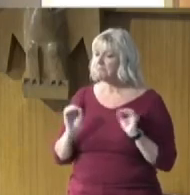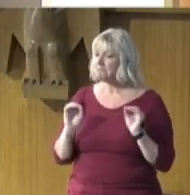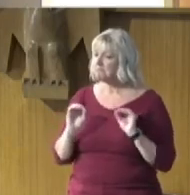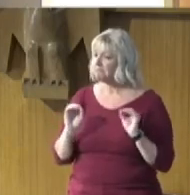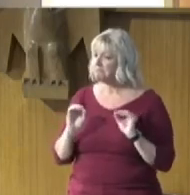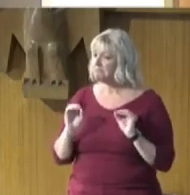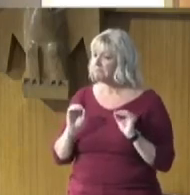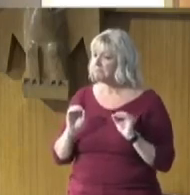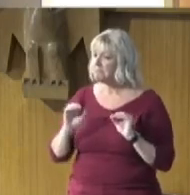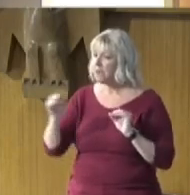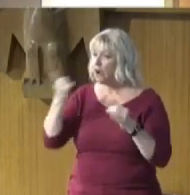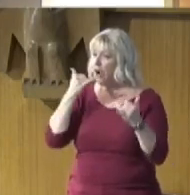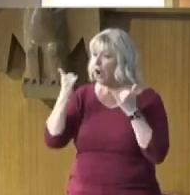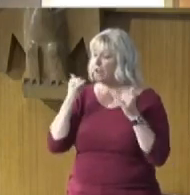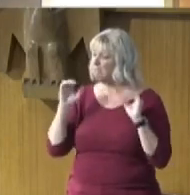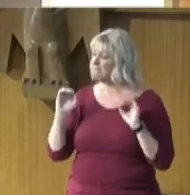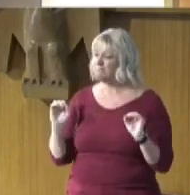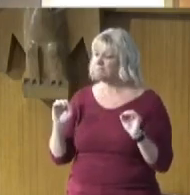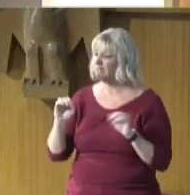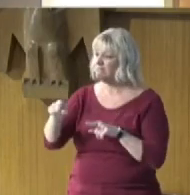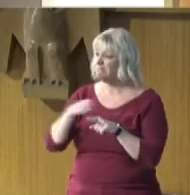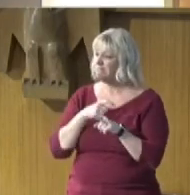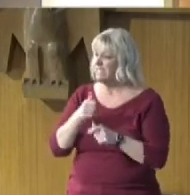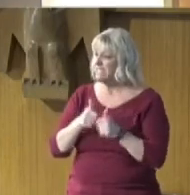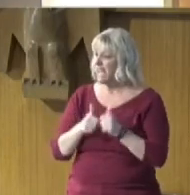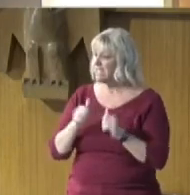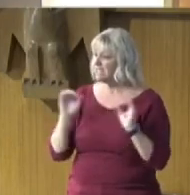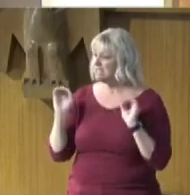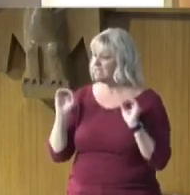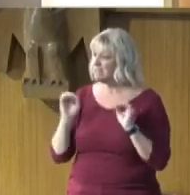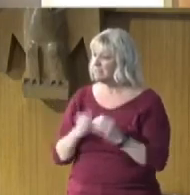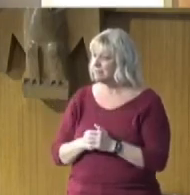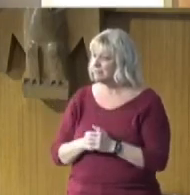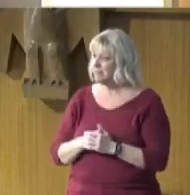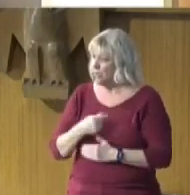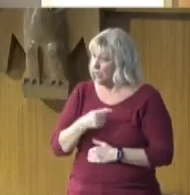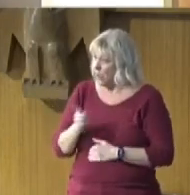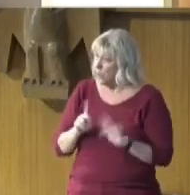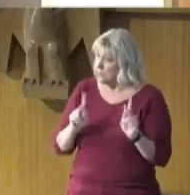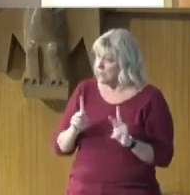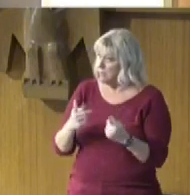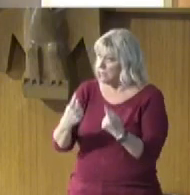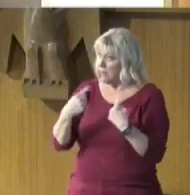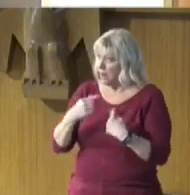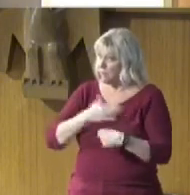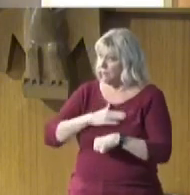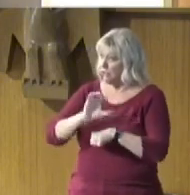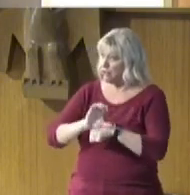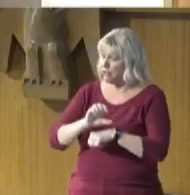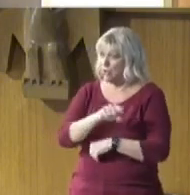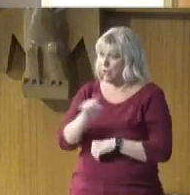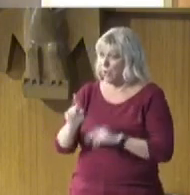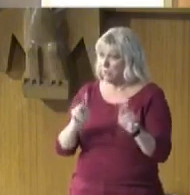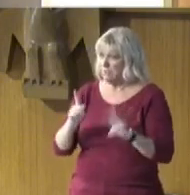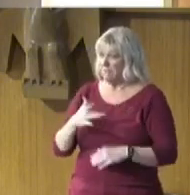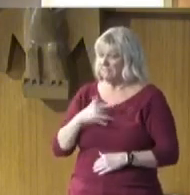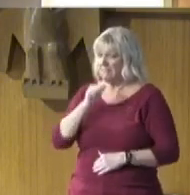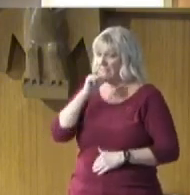received zero phone calls or texts. And we have these people in our congregation, and none of them felt like they could reach out